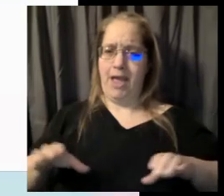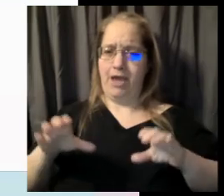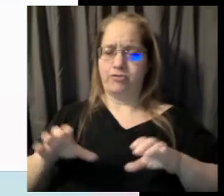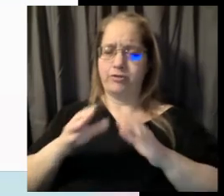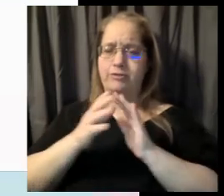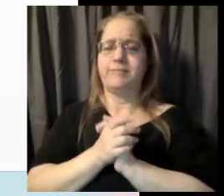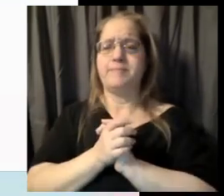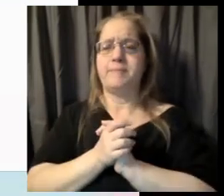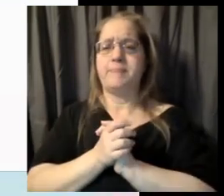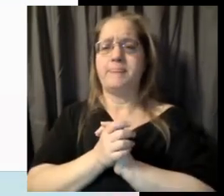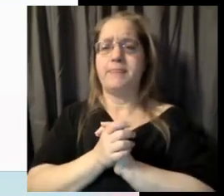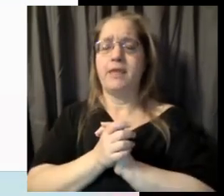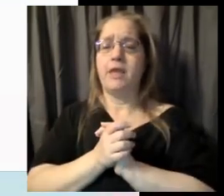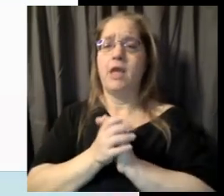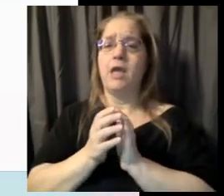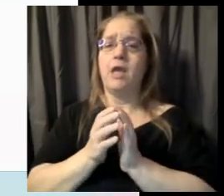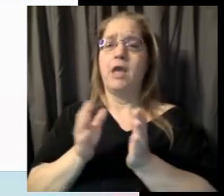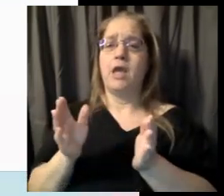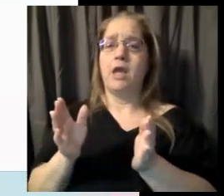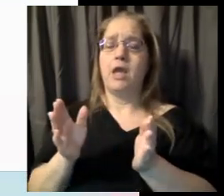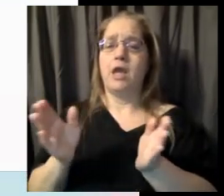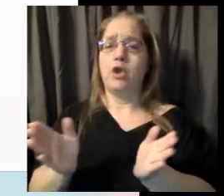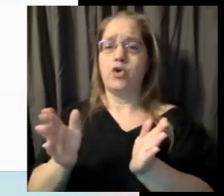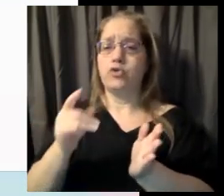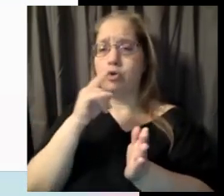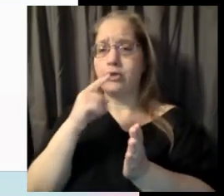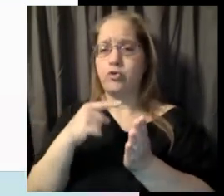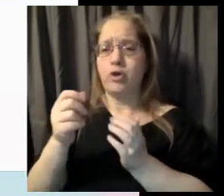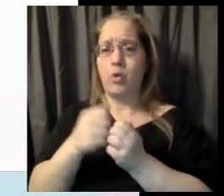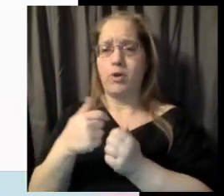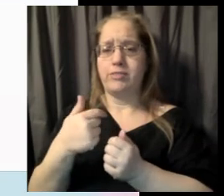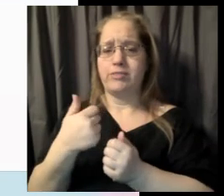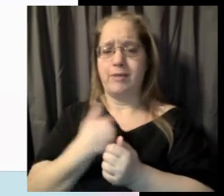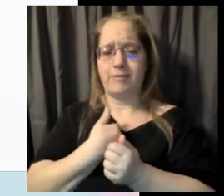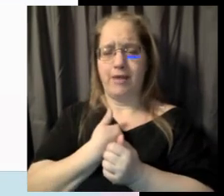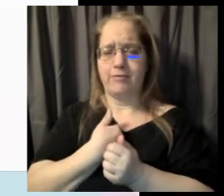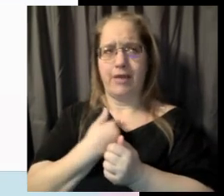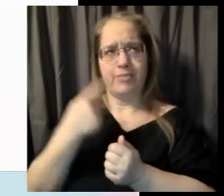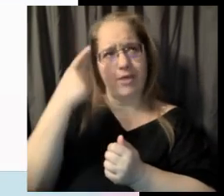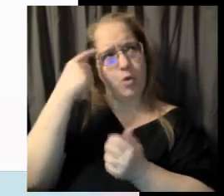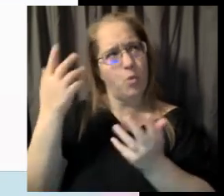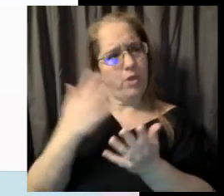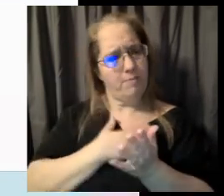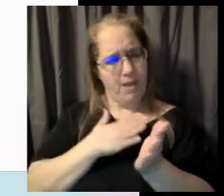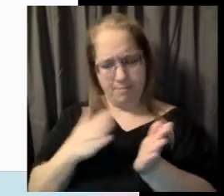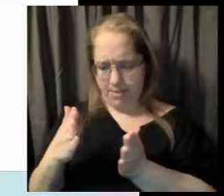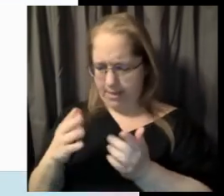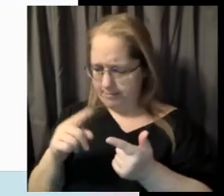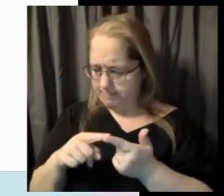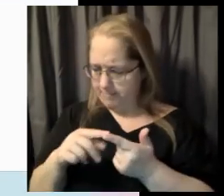your child to check in with themselves by asking questions like, what's my plan? Or how am I doing so